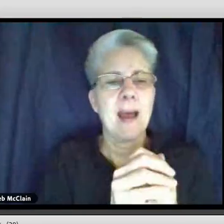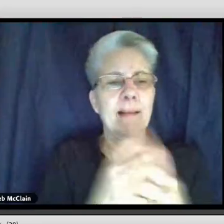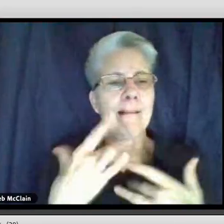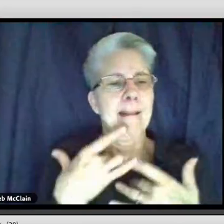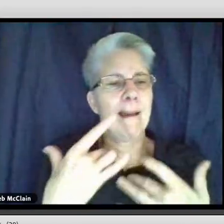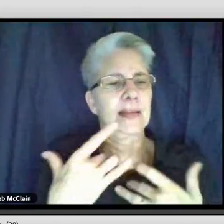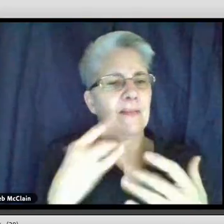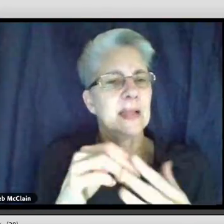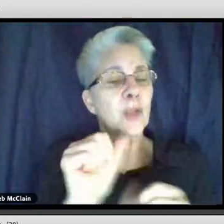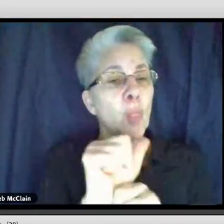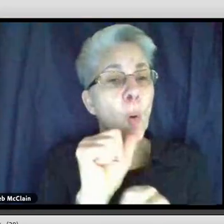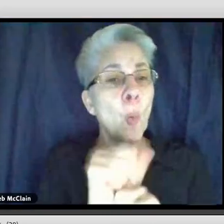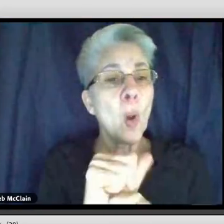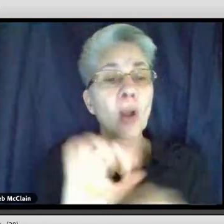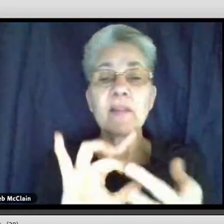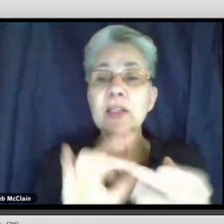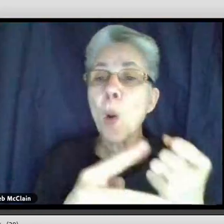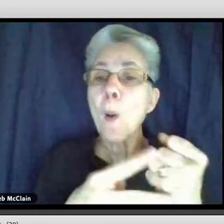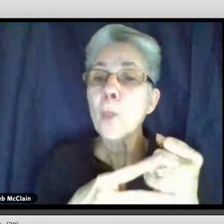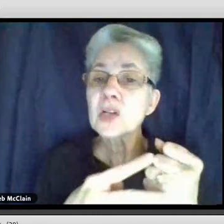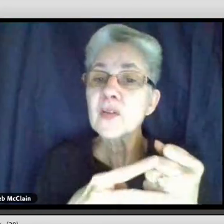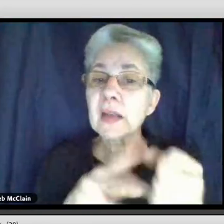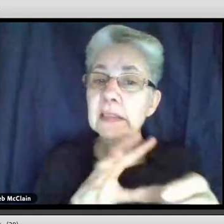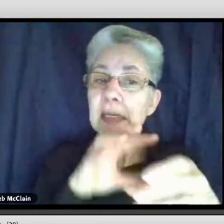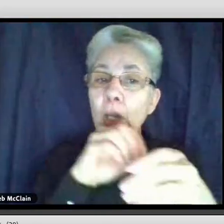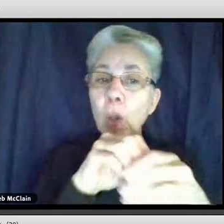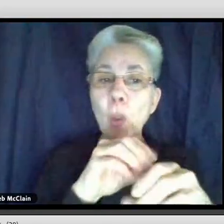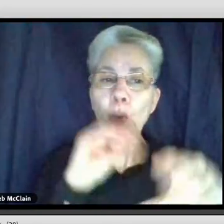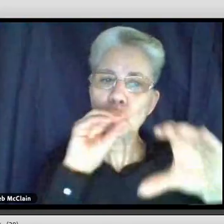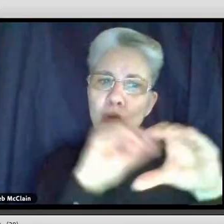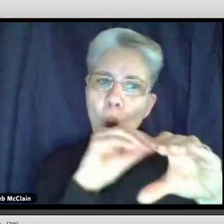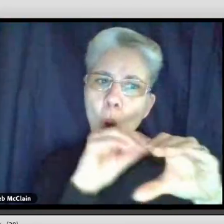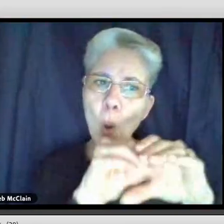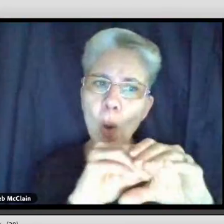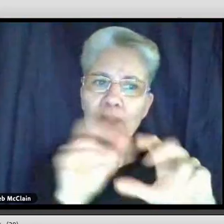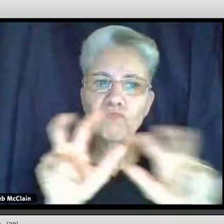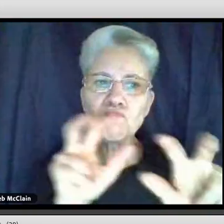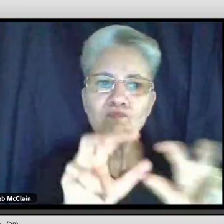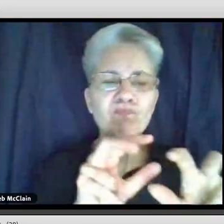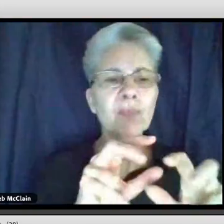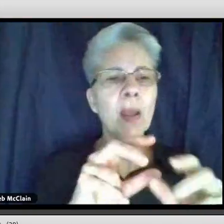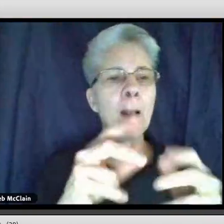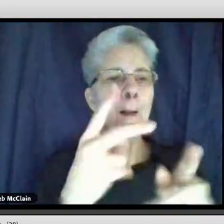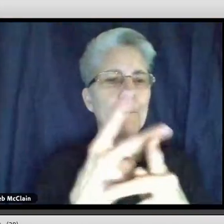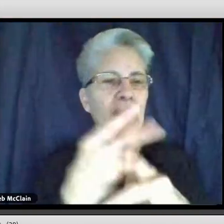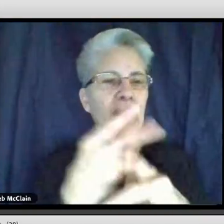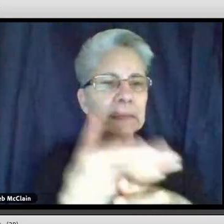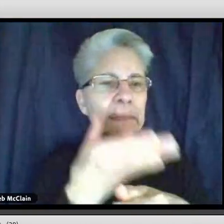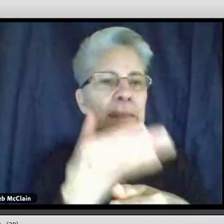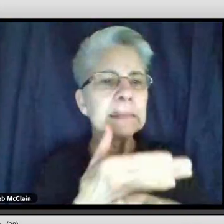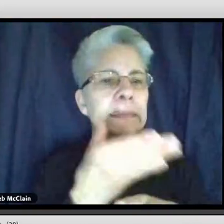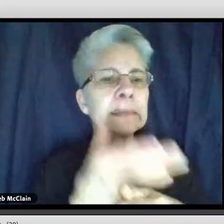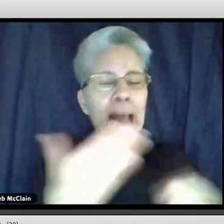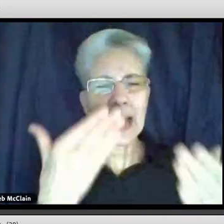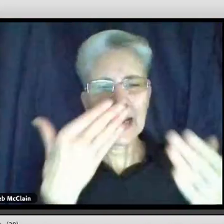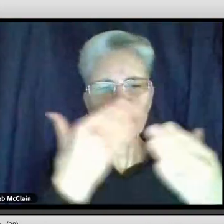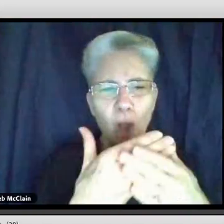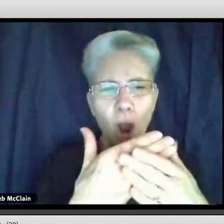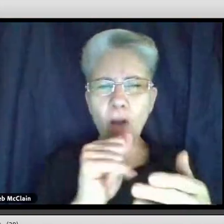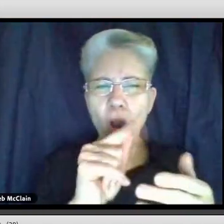Activities in the work of digital preservation include storage and maintenance of digital objects over time, usually in a dark archive